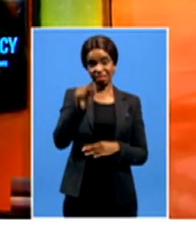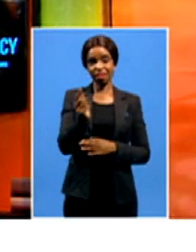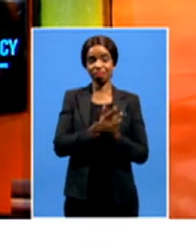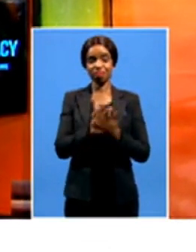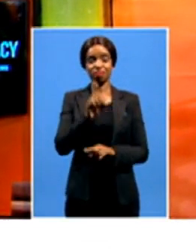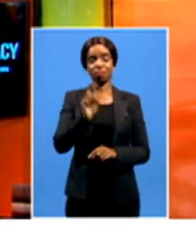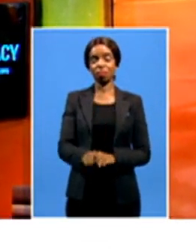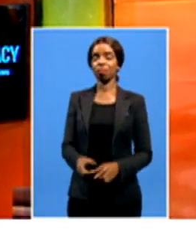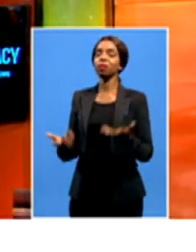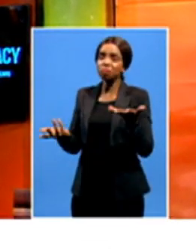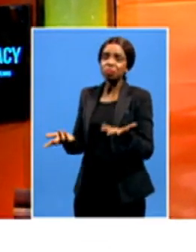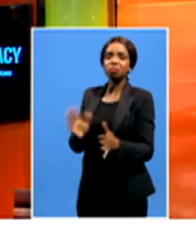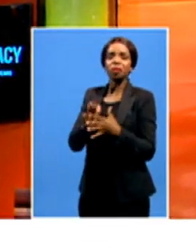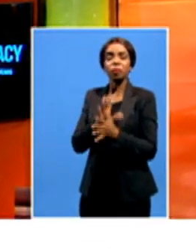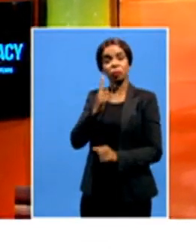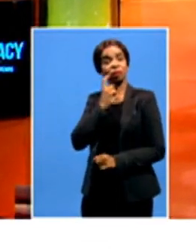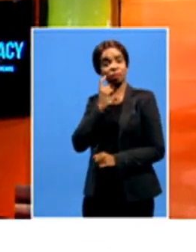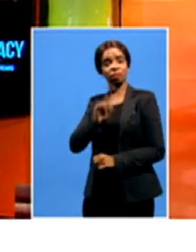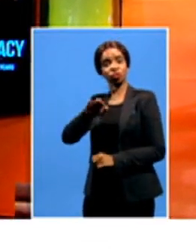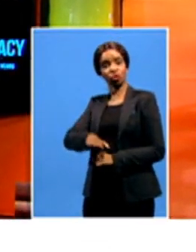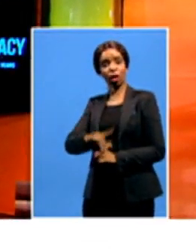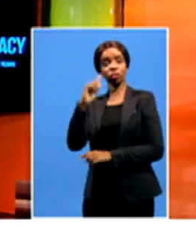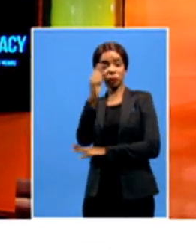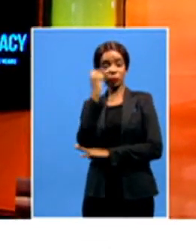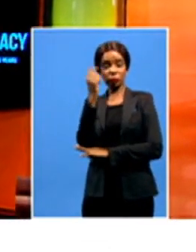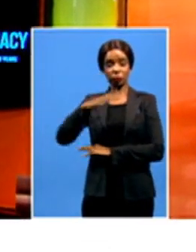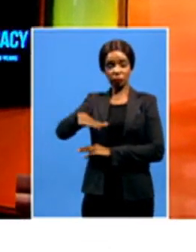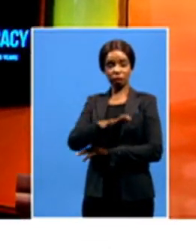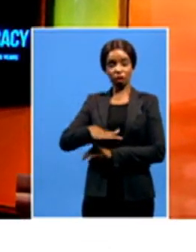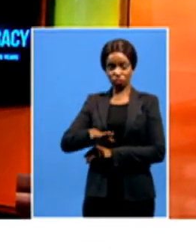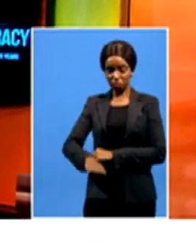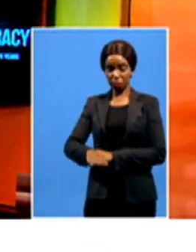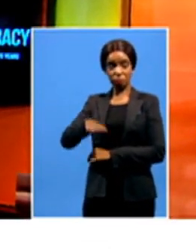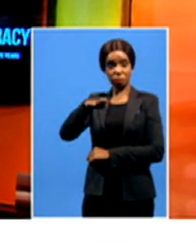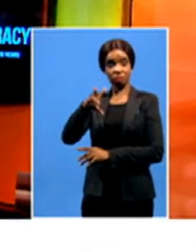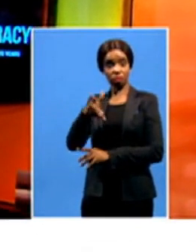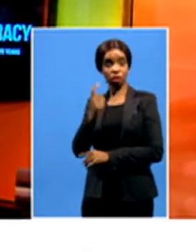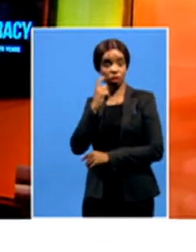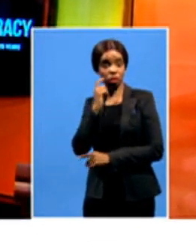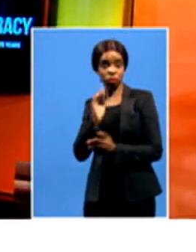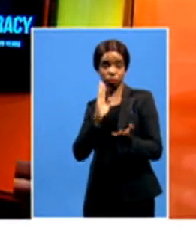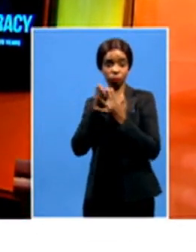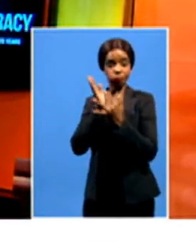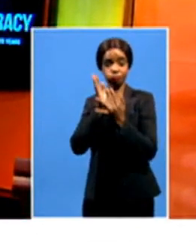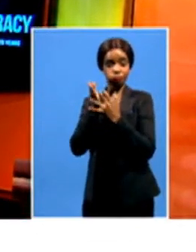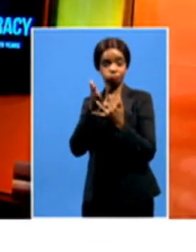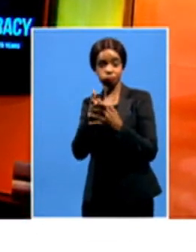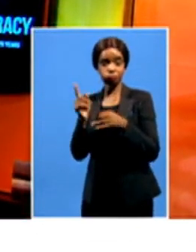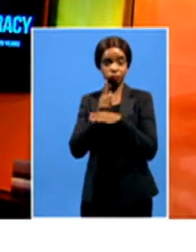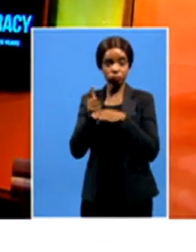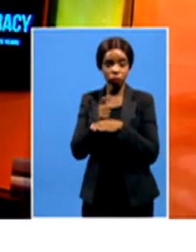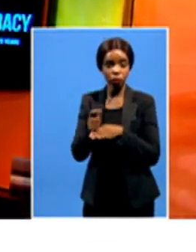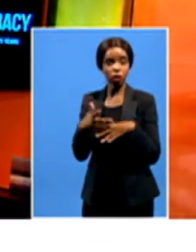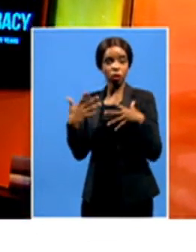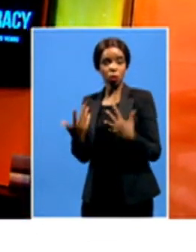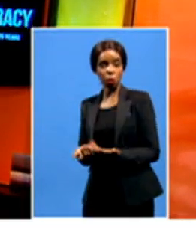because is it as easy for a child growing up in a rural area, in a township, to have access to training, to have